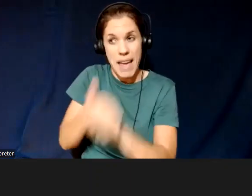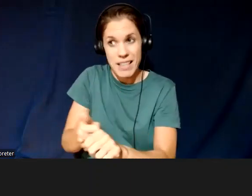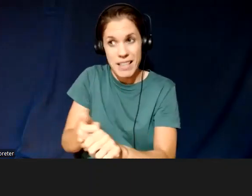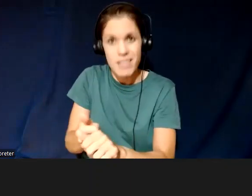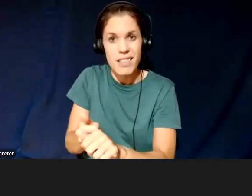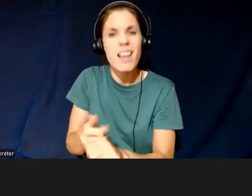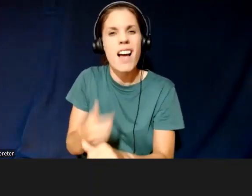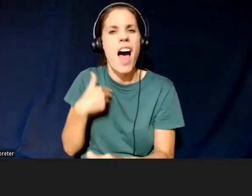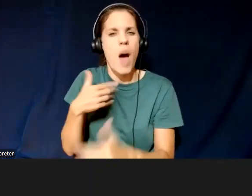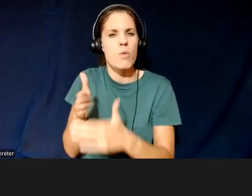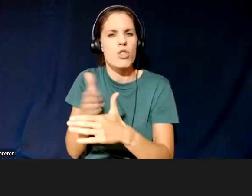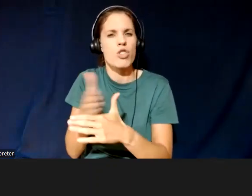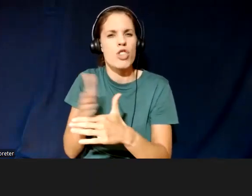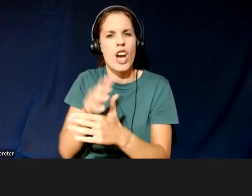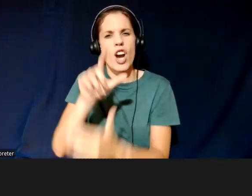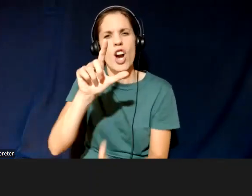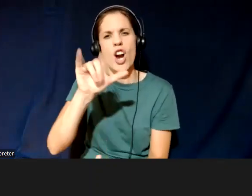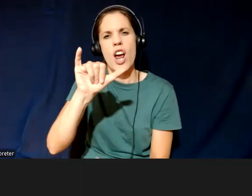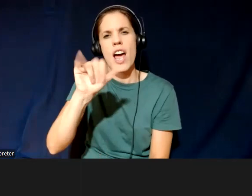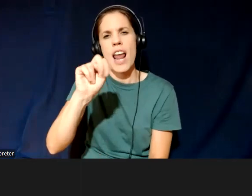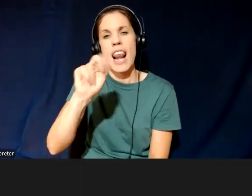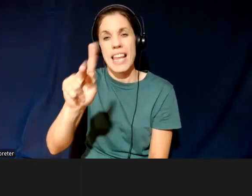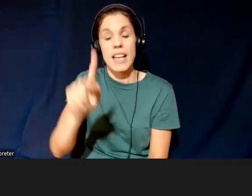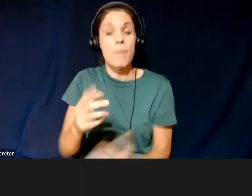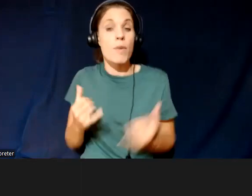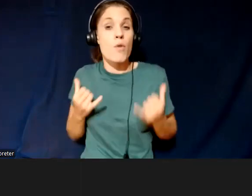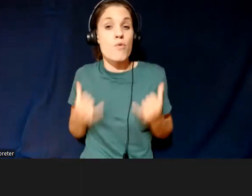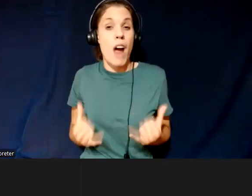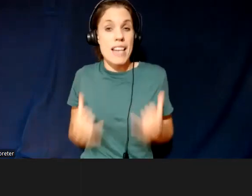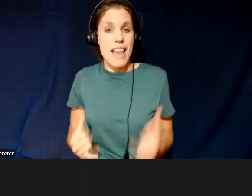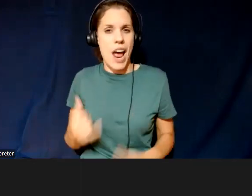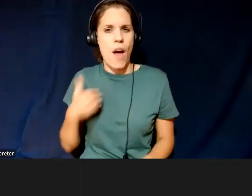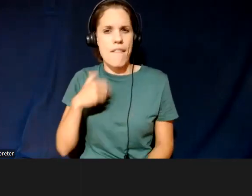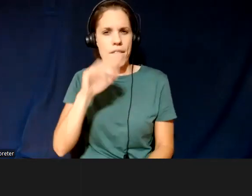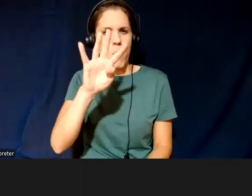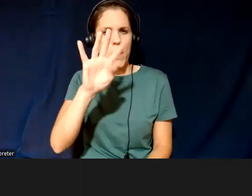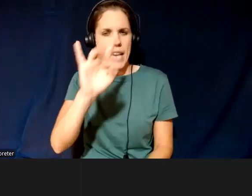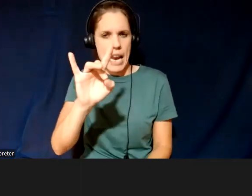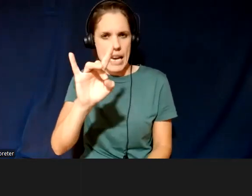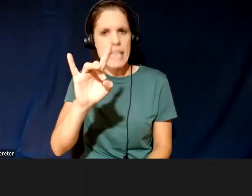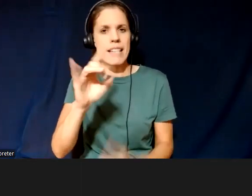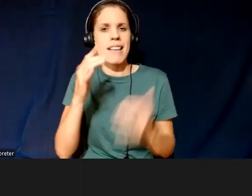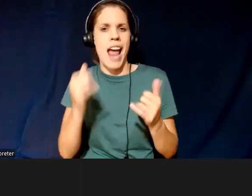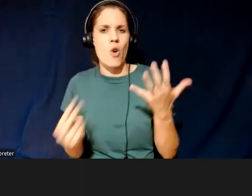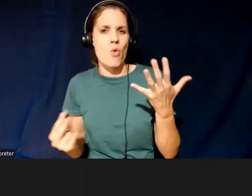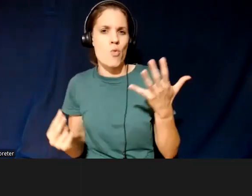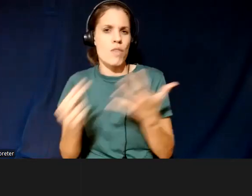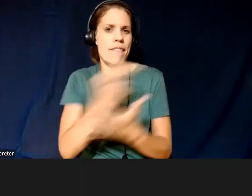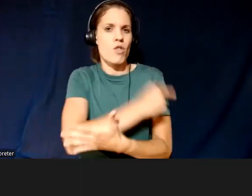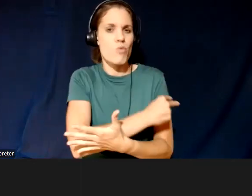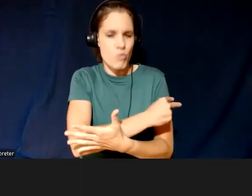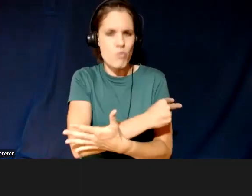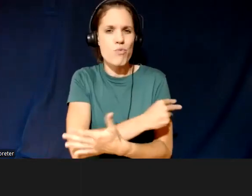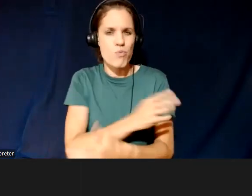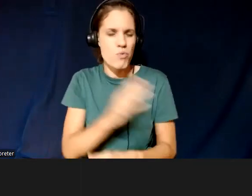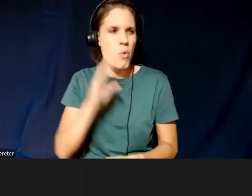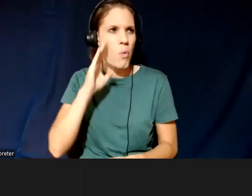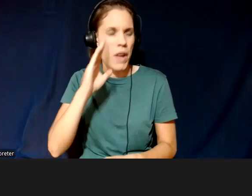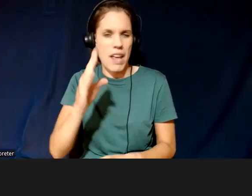We're basically going through a review process right now for those 48 species. So those should be up within the next couple of